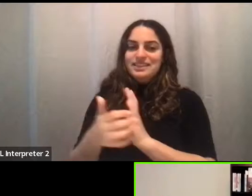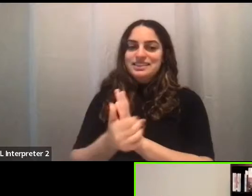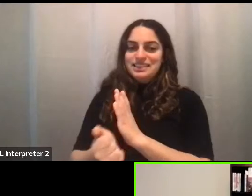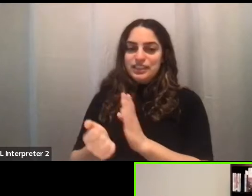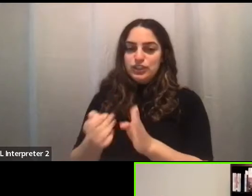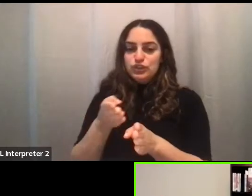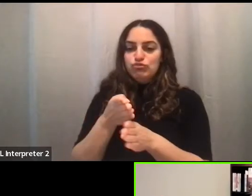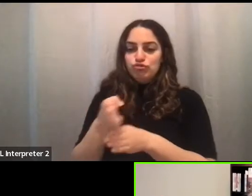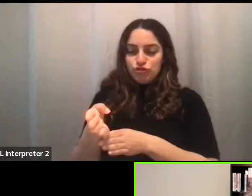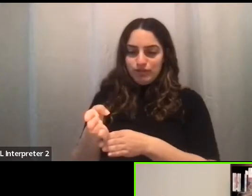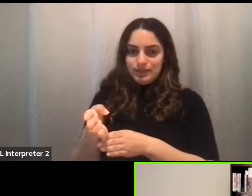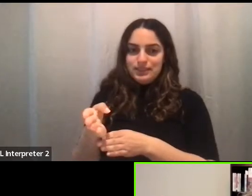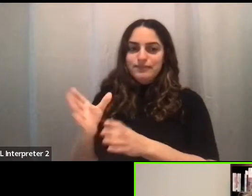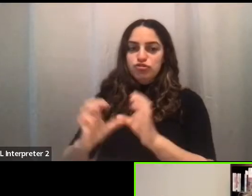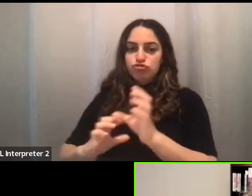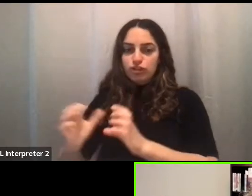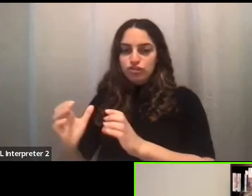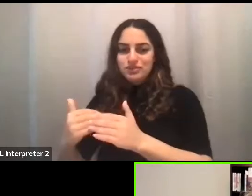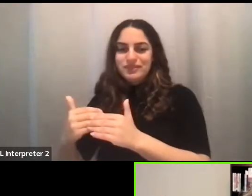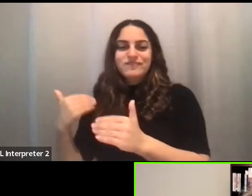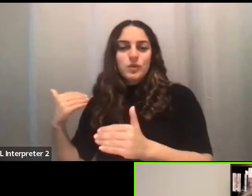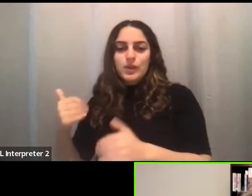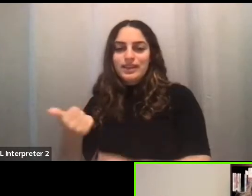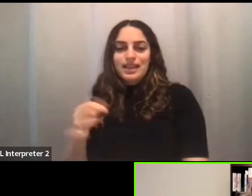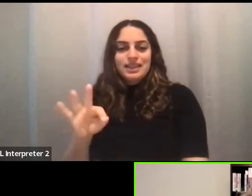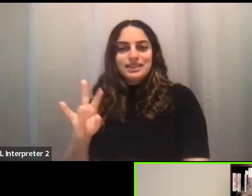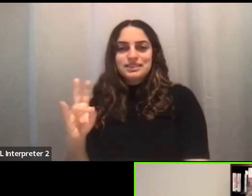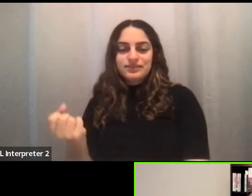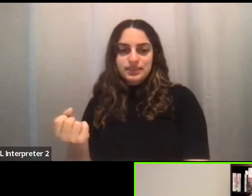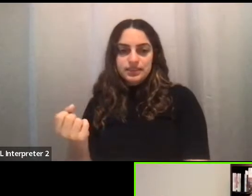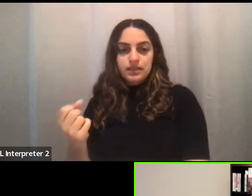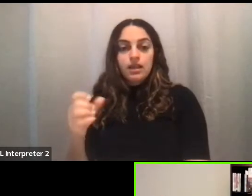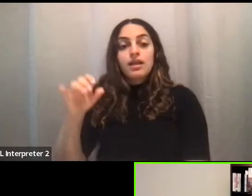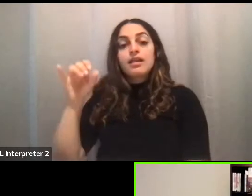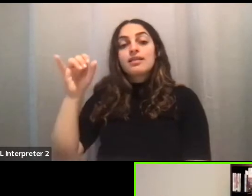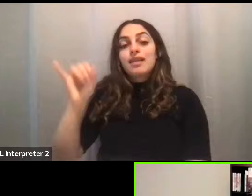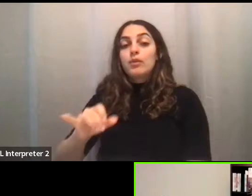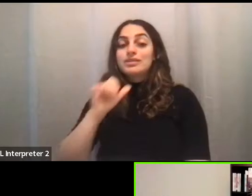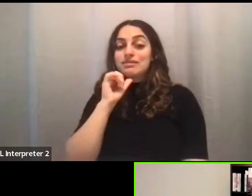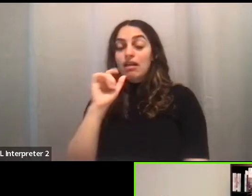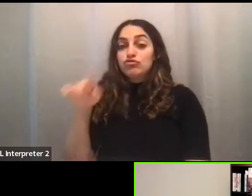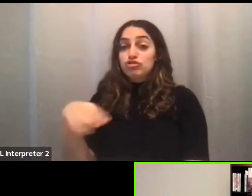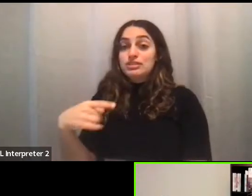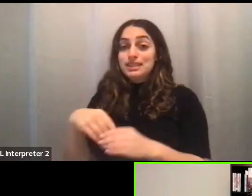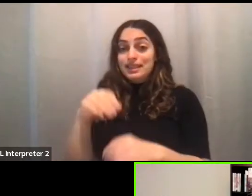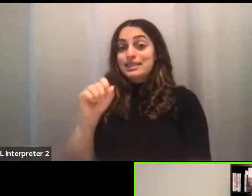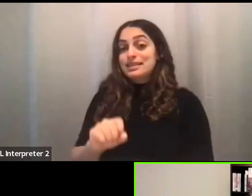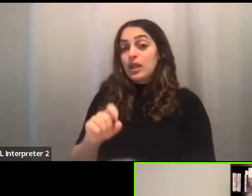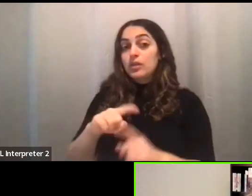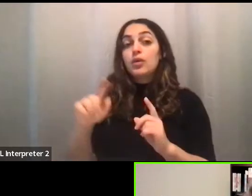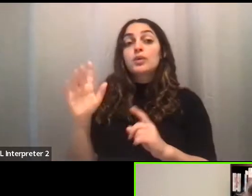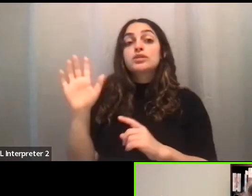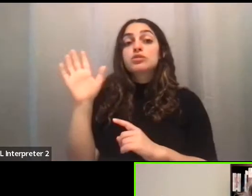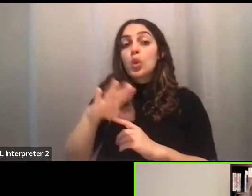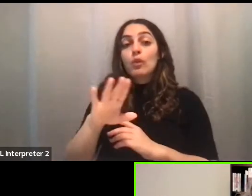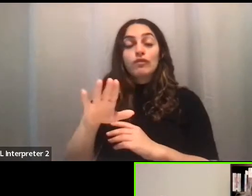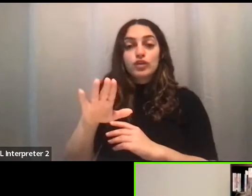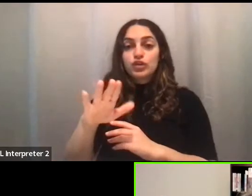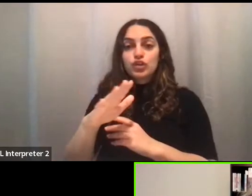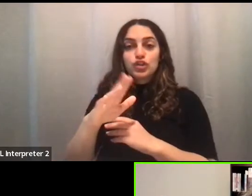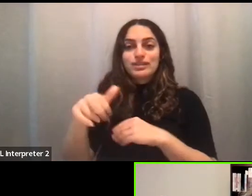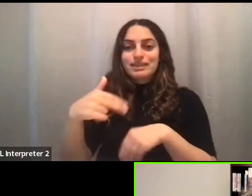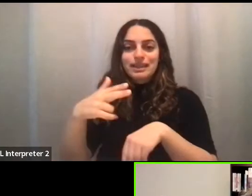industry before the 1970s and this racism was not just located in the south but was nationwide and